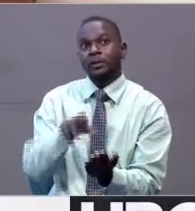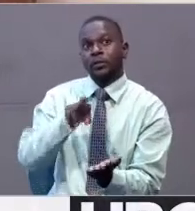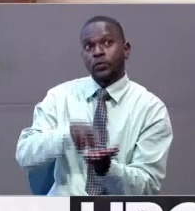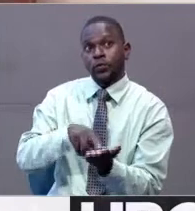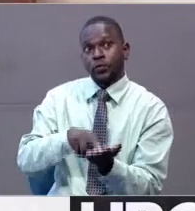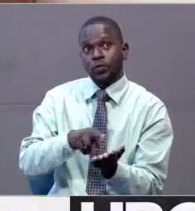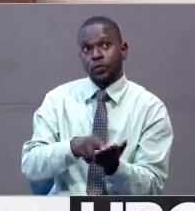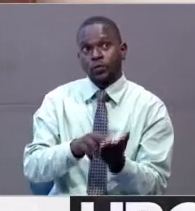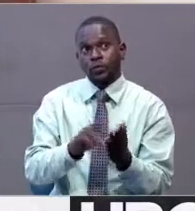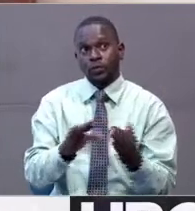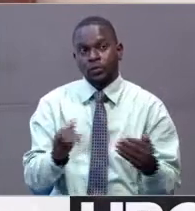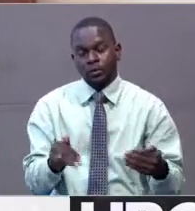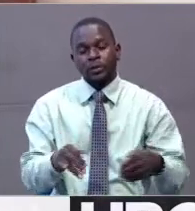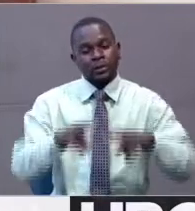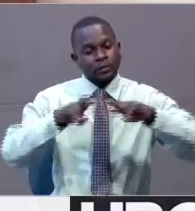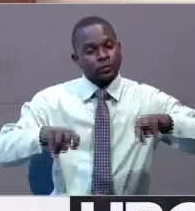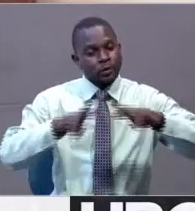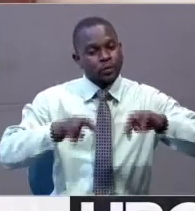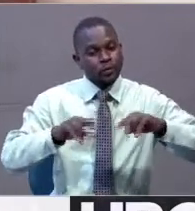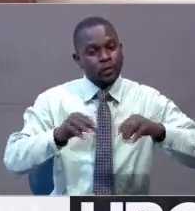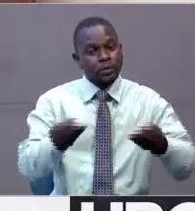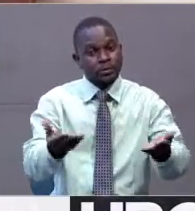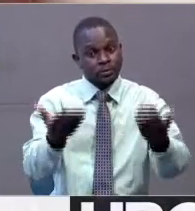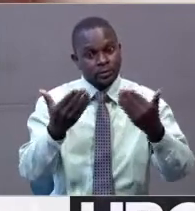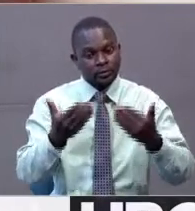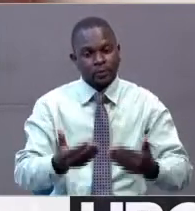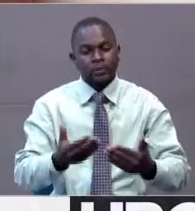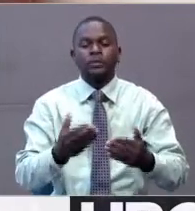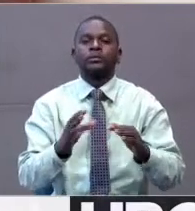because the Commissioner of Surveys has given us theirs.